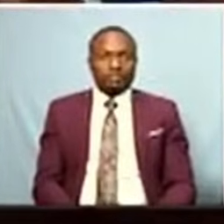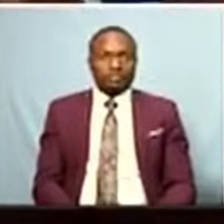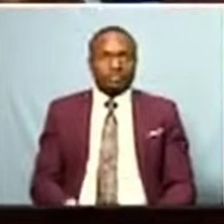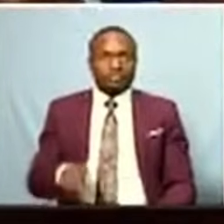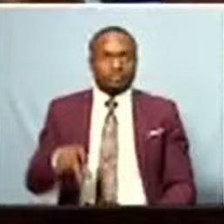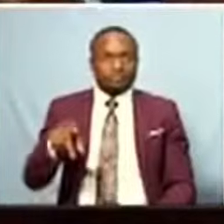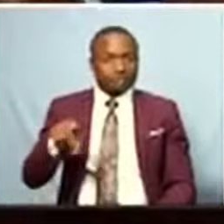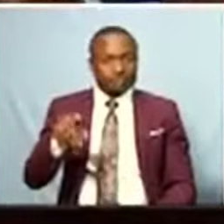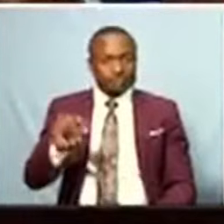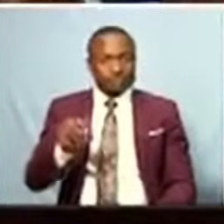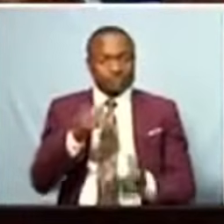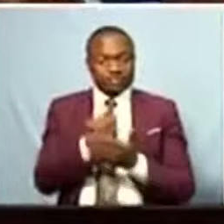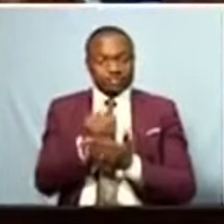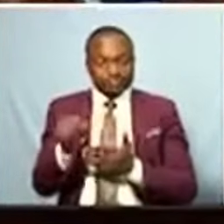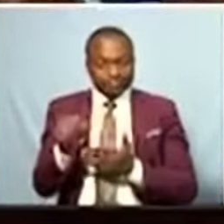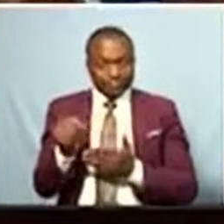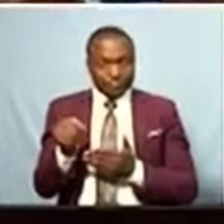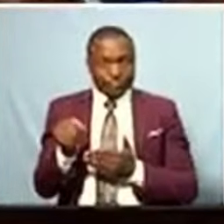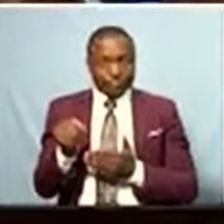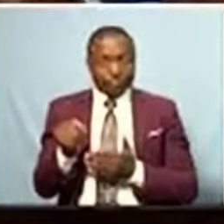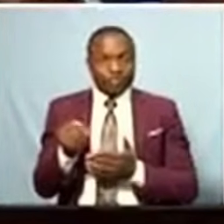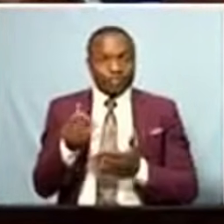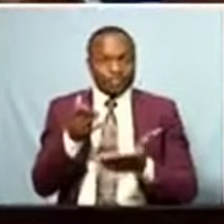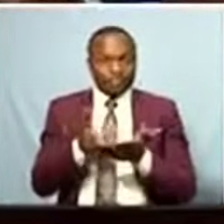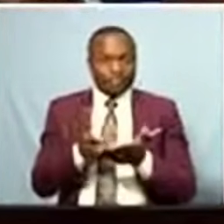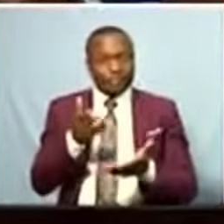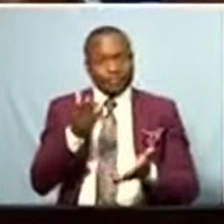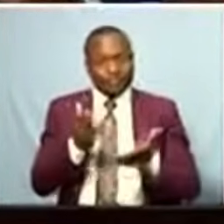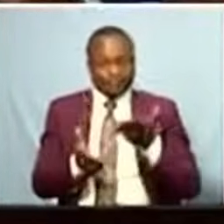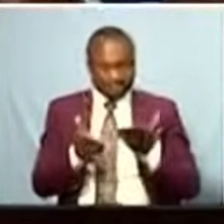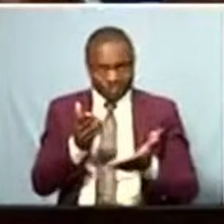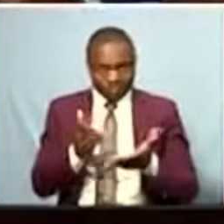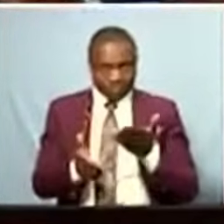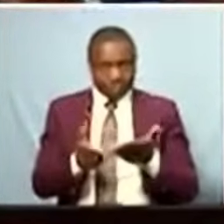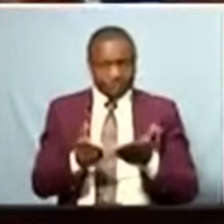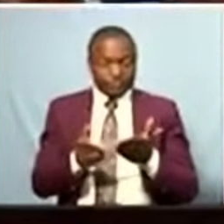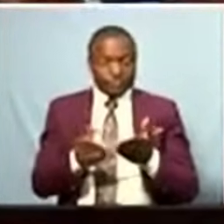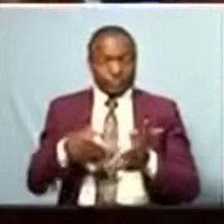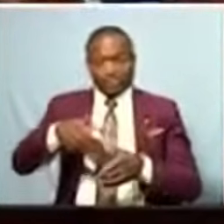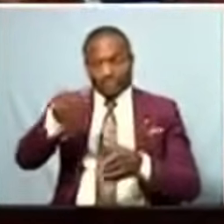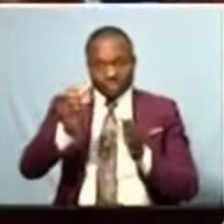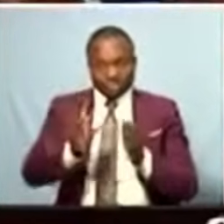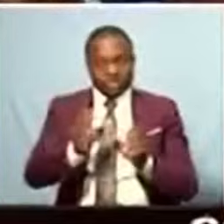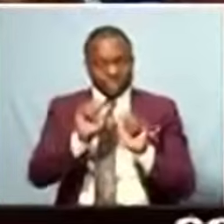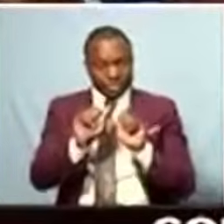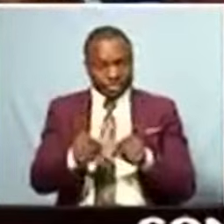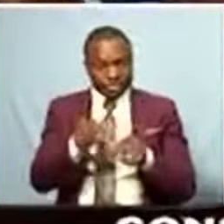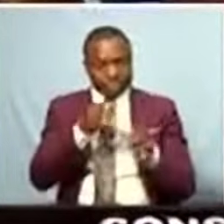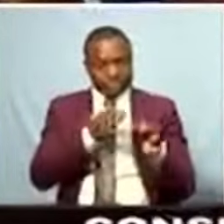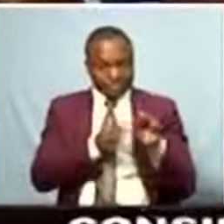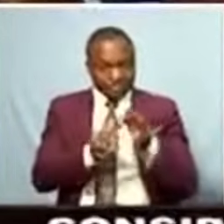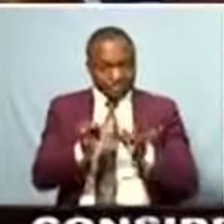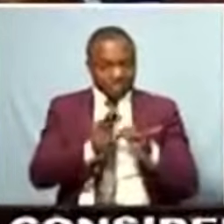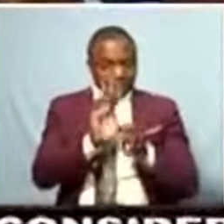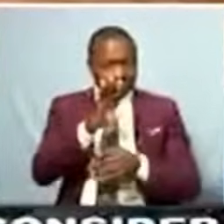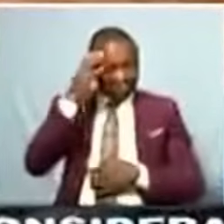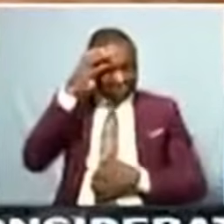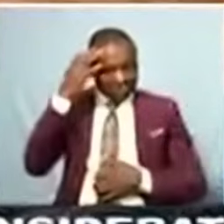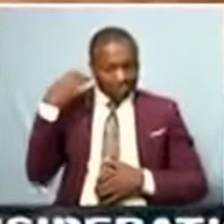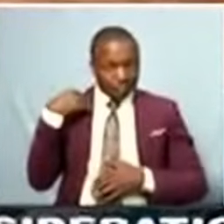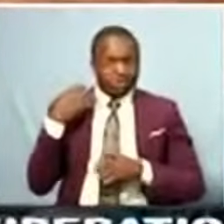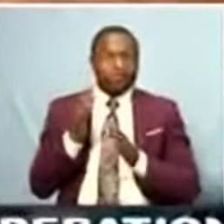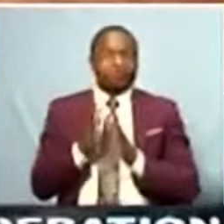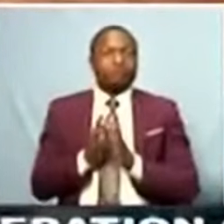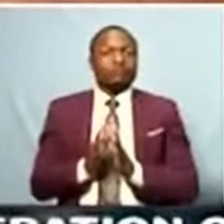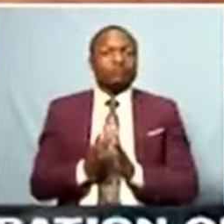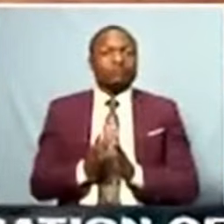PS is the issue of the warranty. Maybe the custodians can explain to us, and your officers alluded to the fact